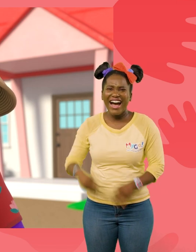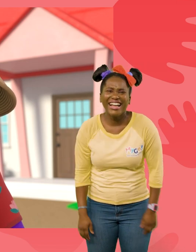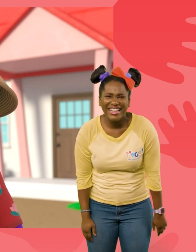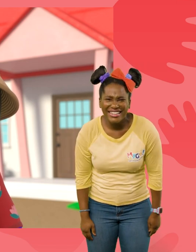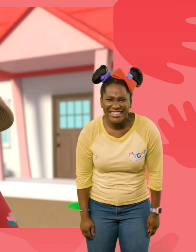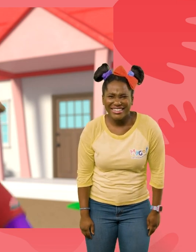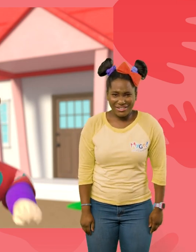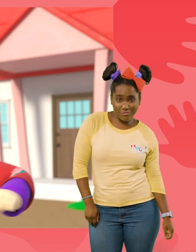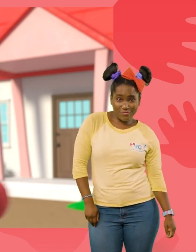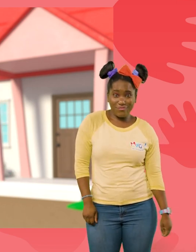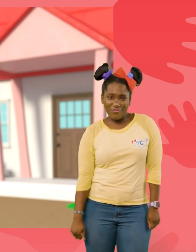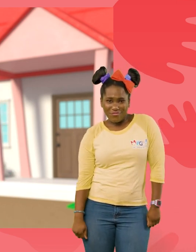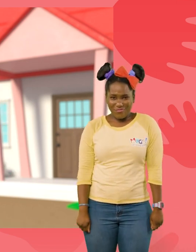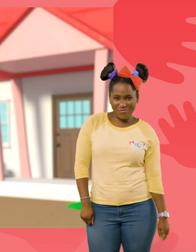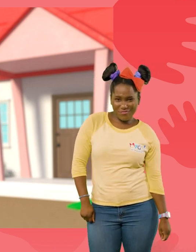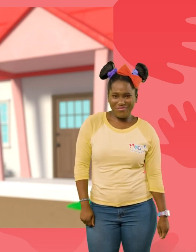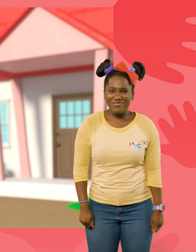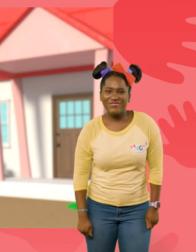grow.